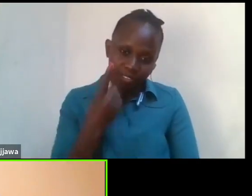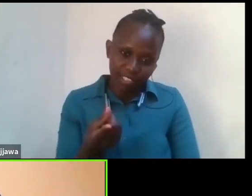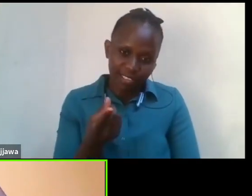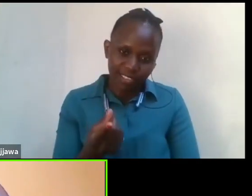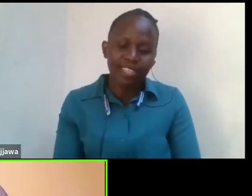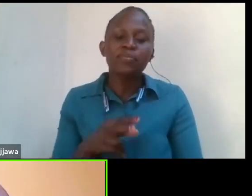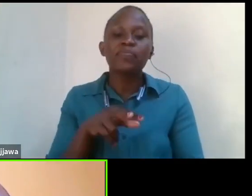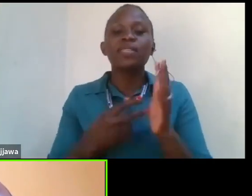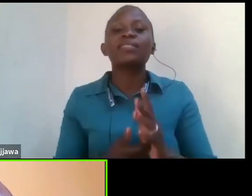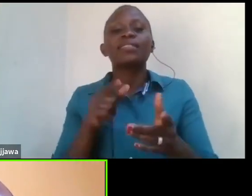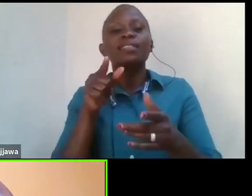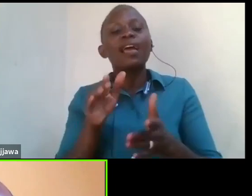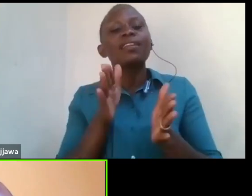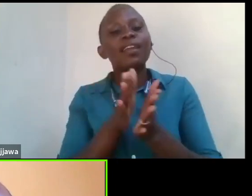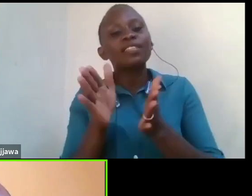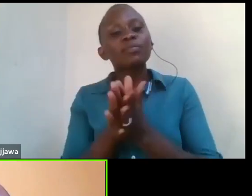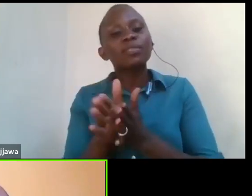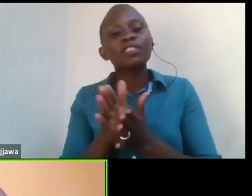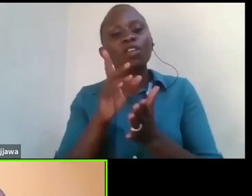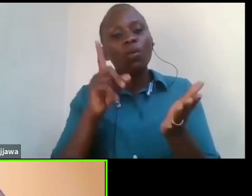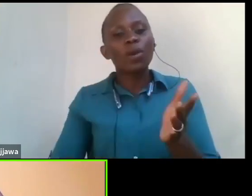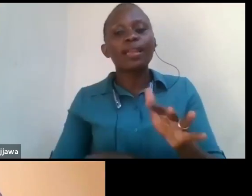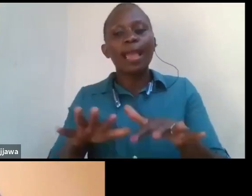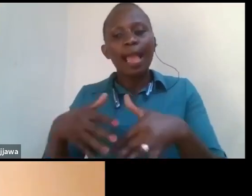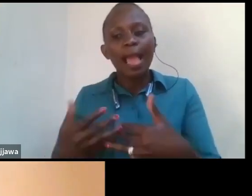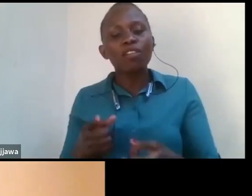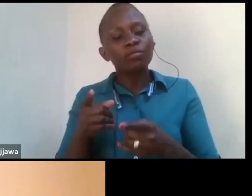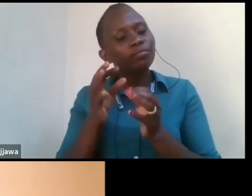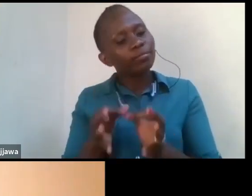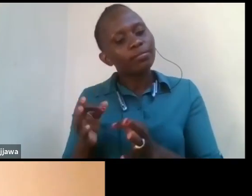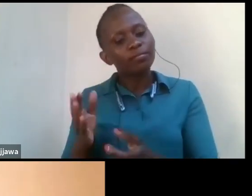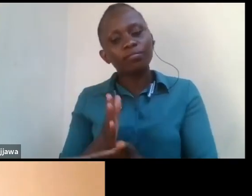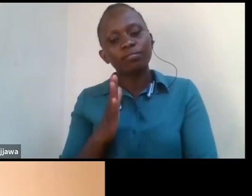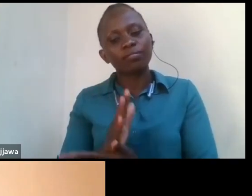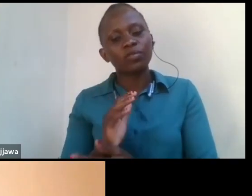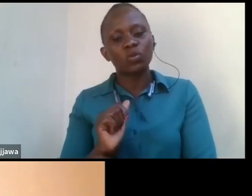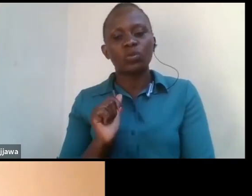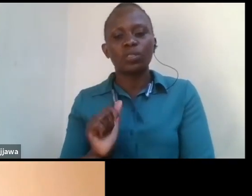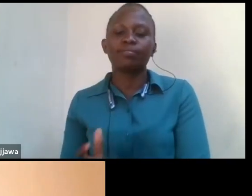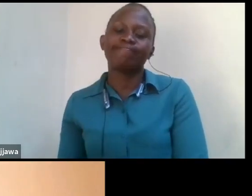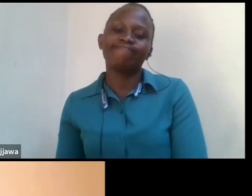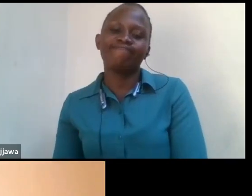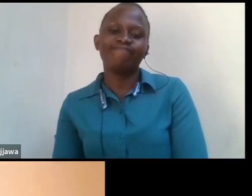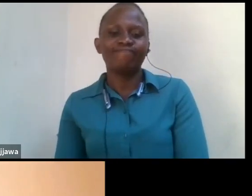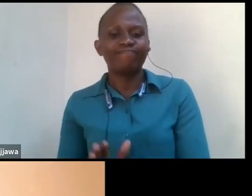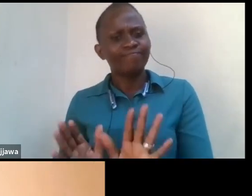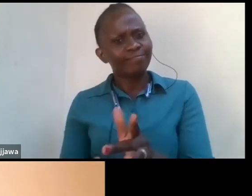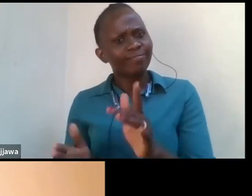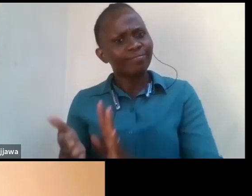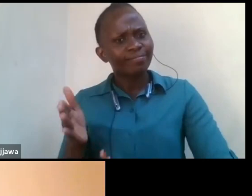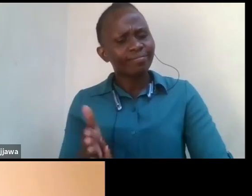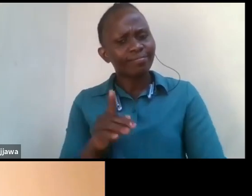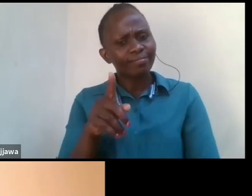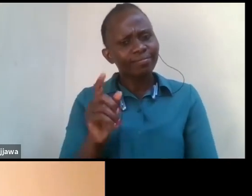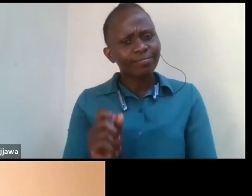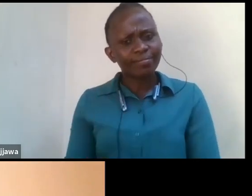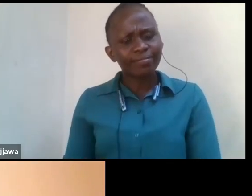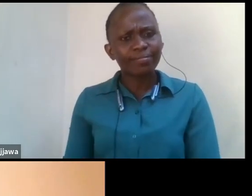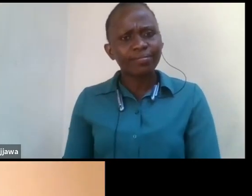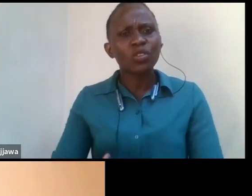basically that explains to you how these things really get worked. A quick one, Mugi. When is the